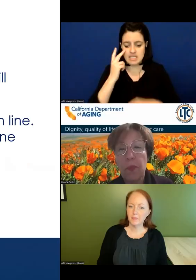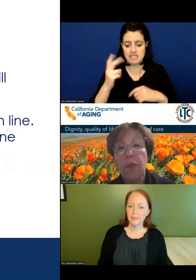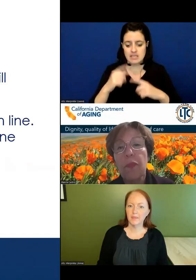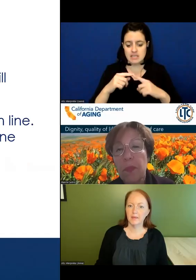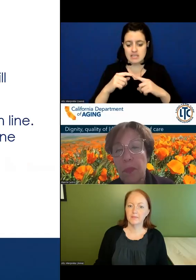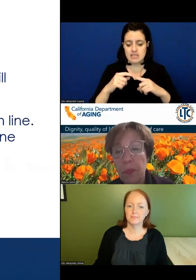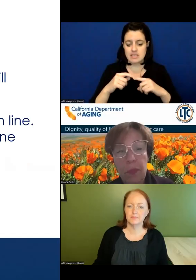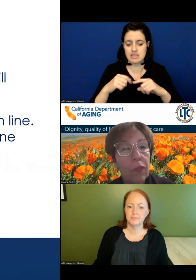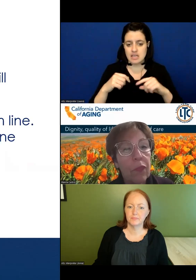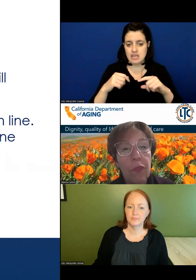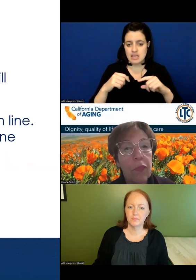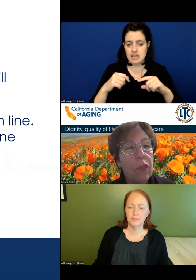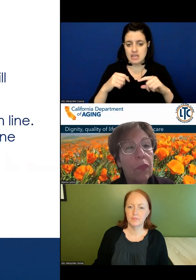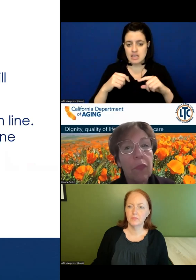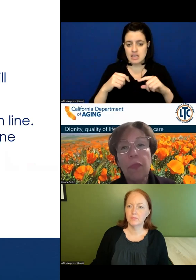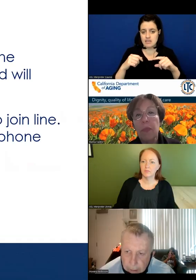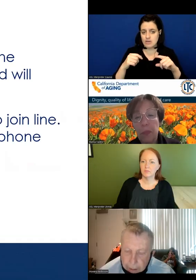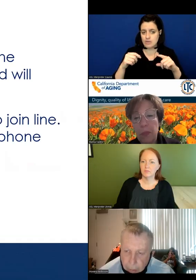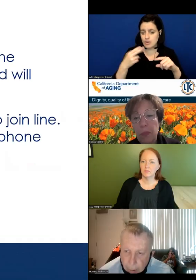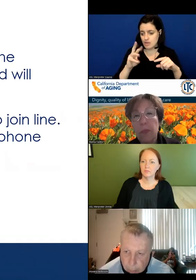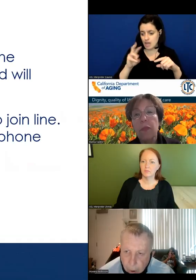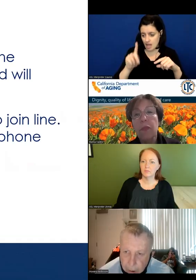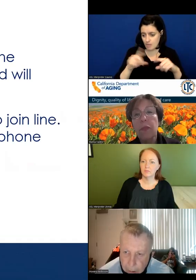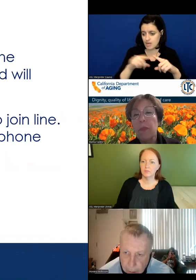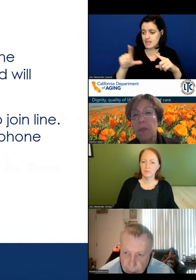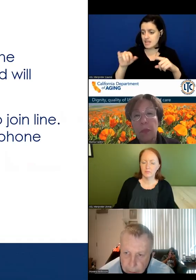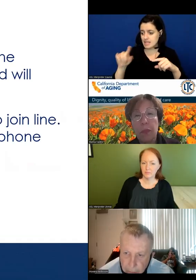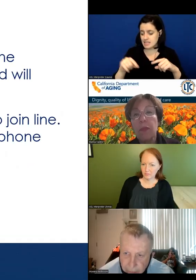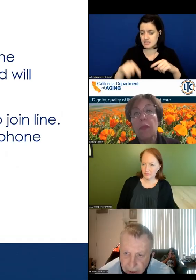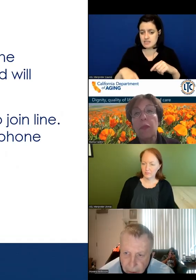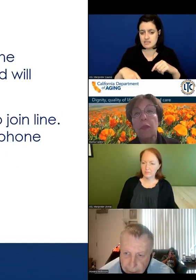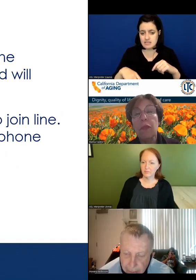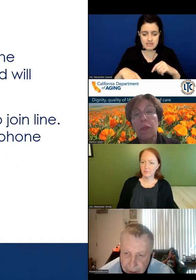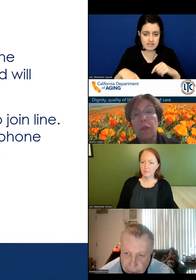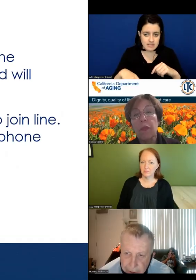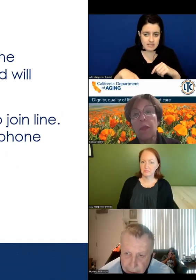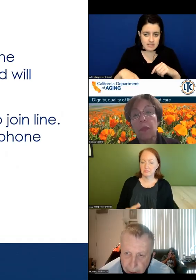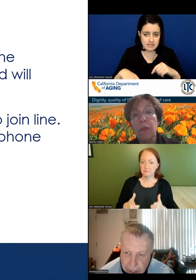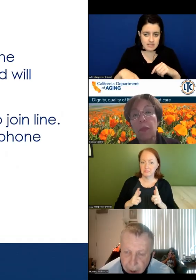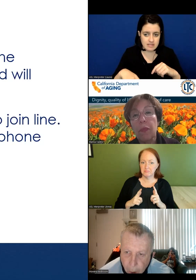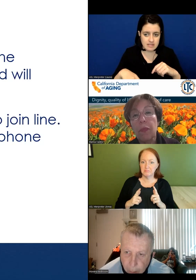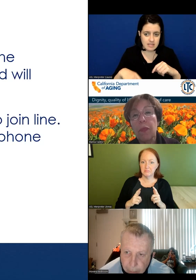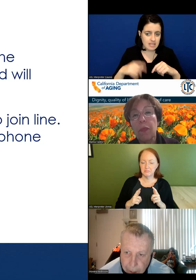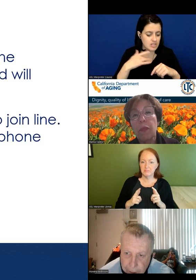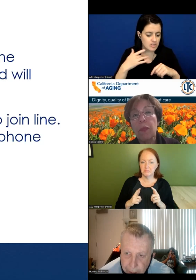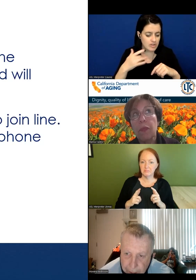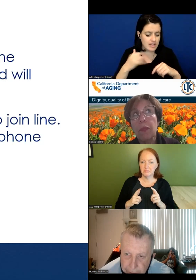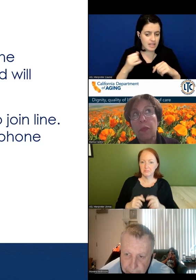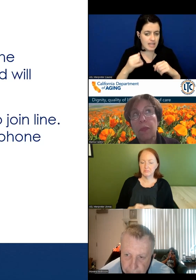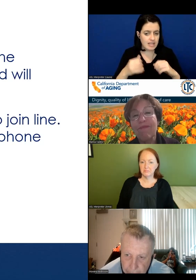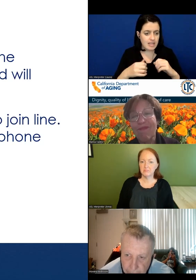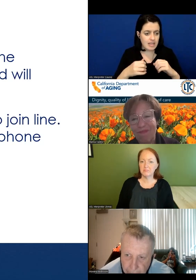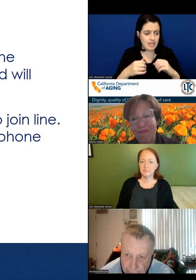then Liz. Okay, thank you. Blanca, do you feel that many residents are being